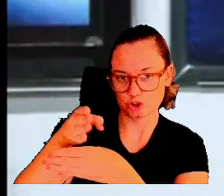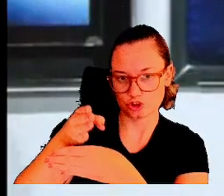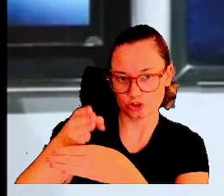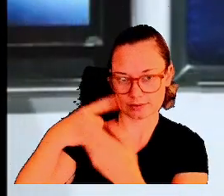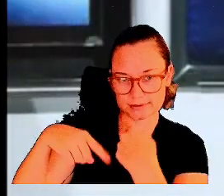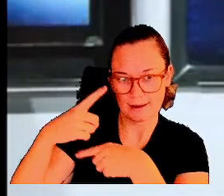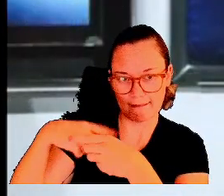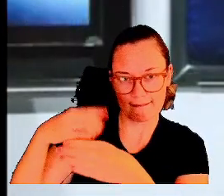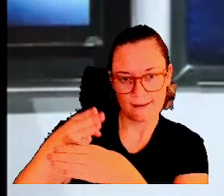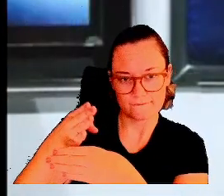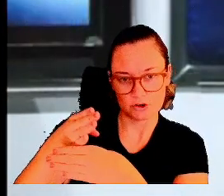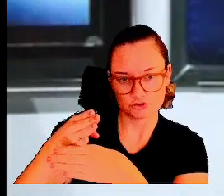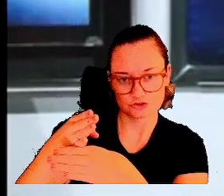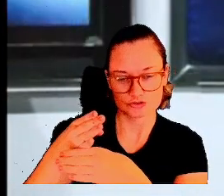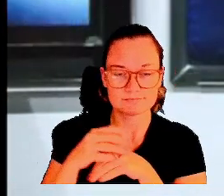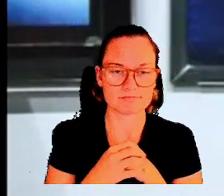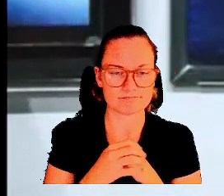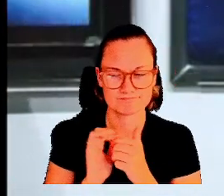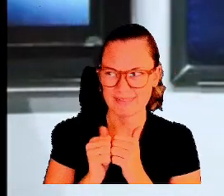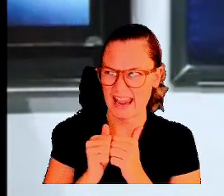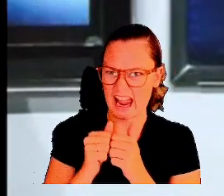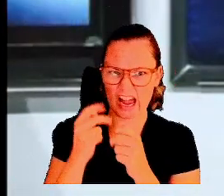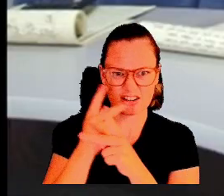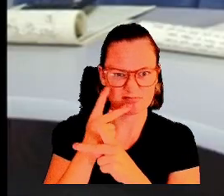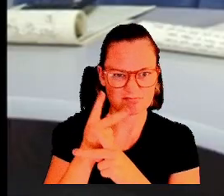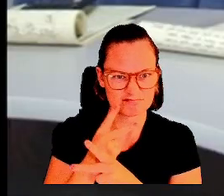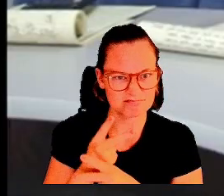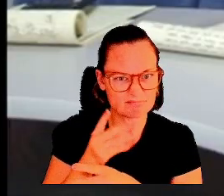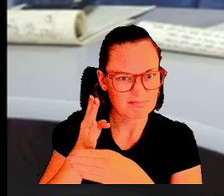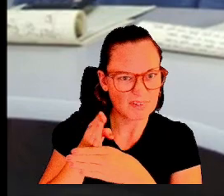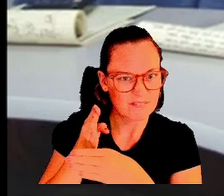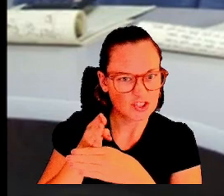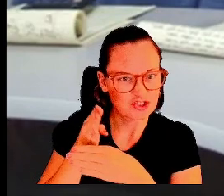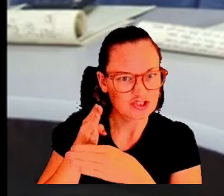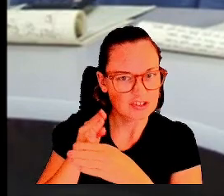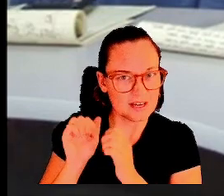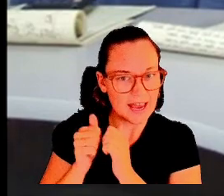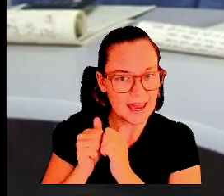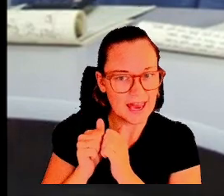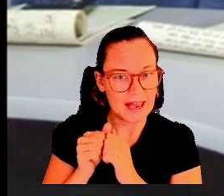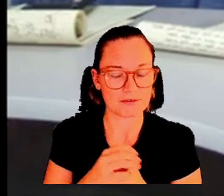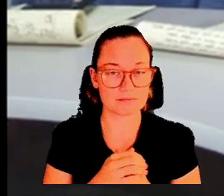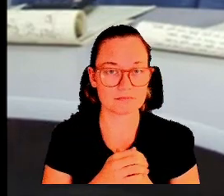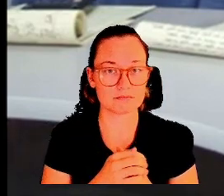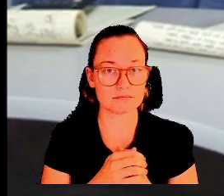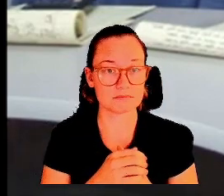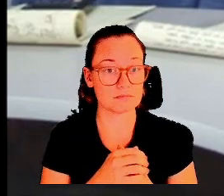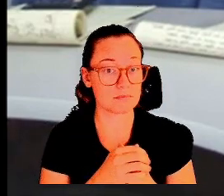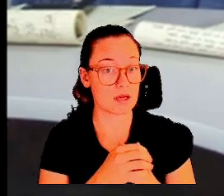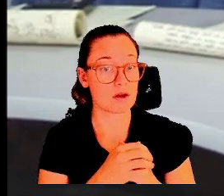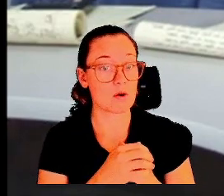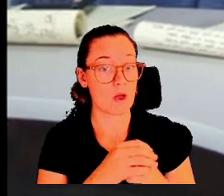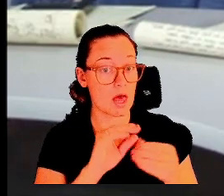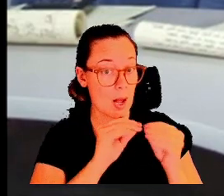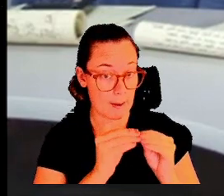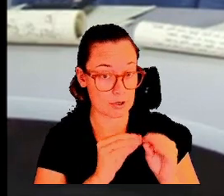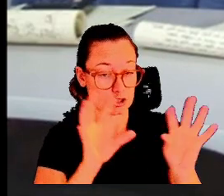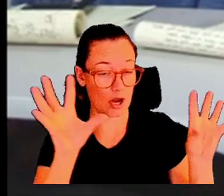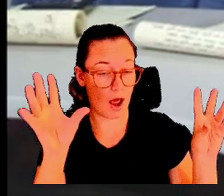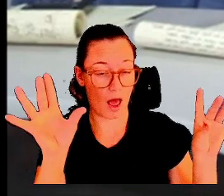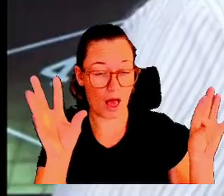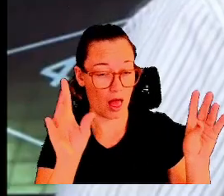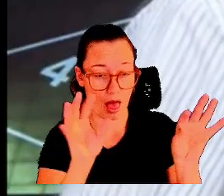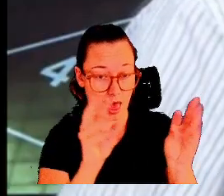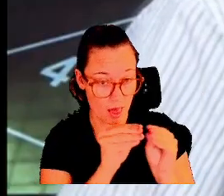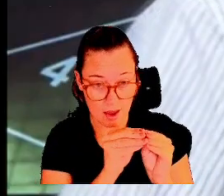And Becca, how do you calculate the average of a bunch of numbers? You add up all of your data and then you divide by how many